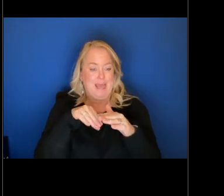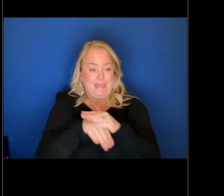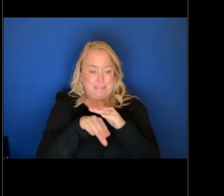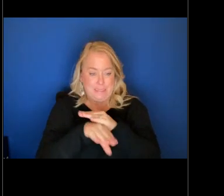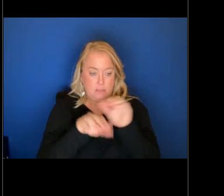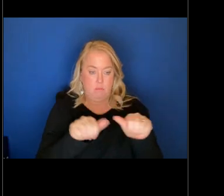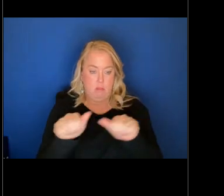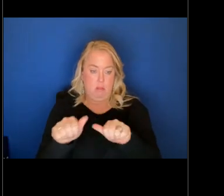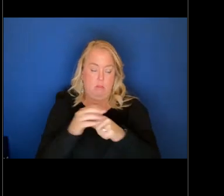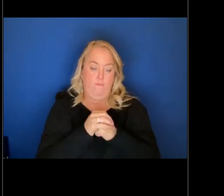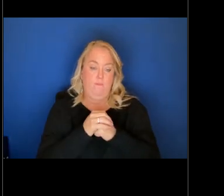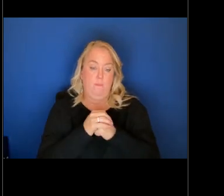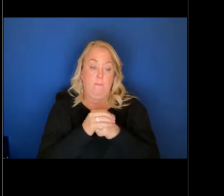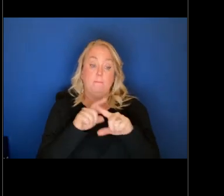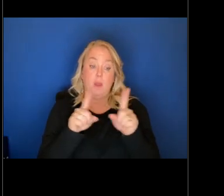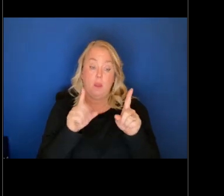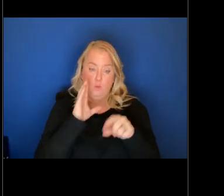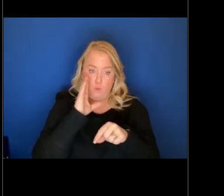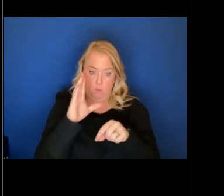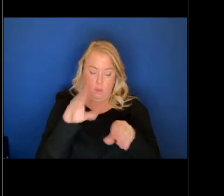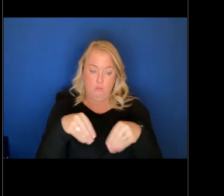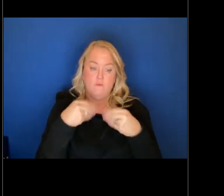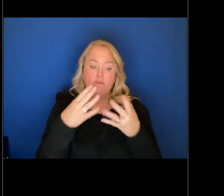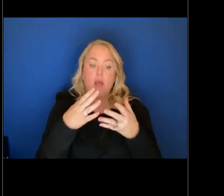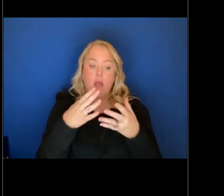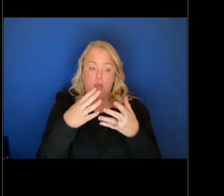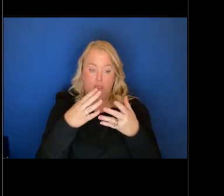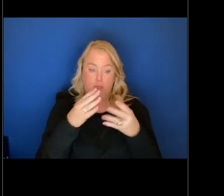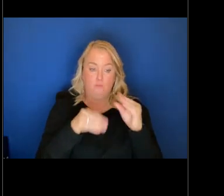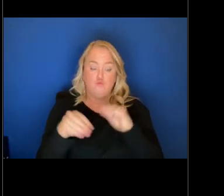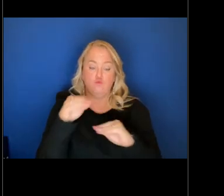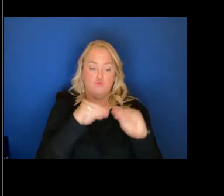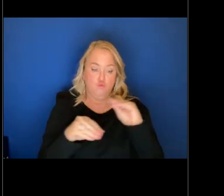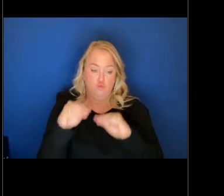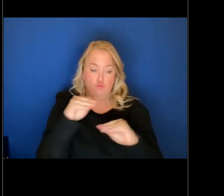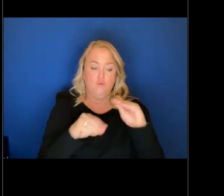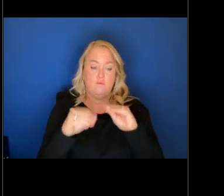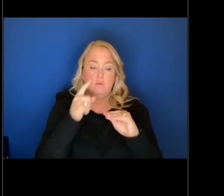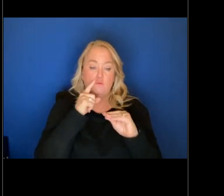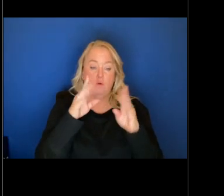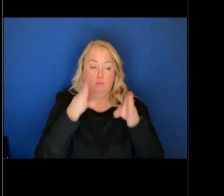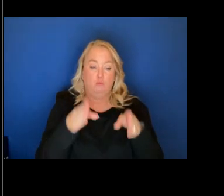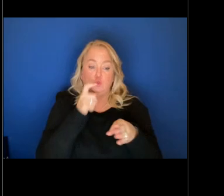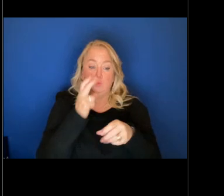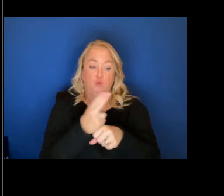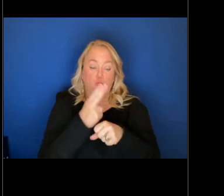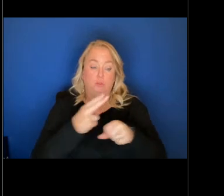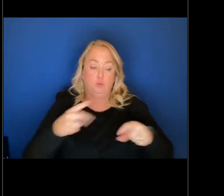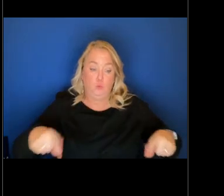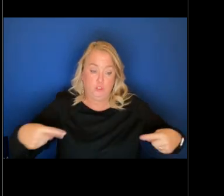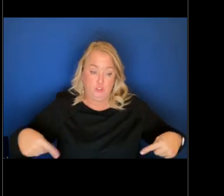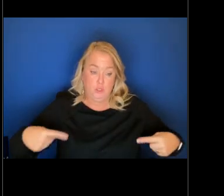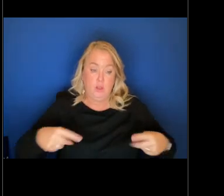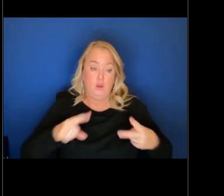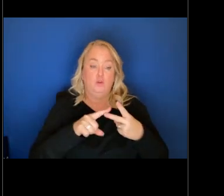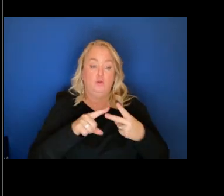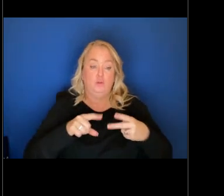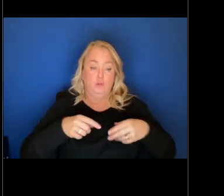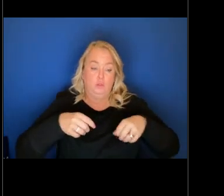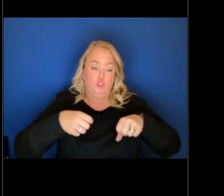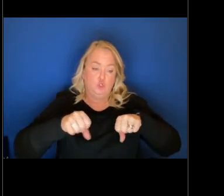kitchen, but it does provide maneuvering space for a person who uses a wheelchair,